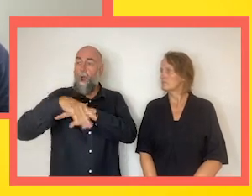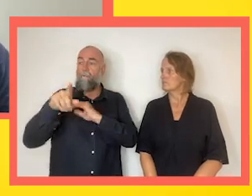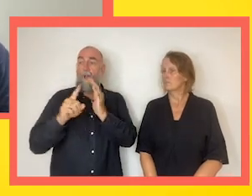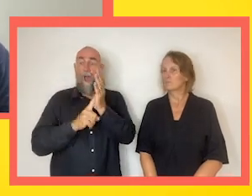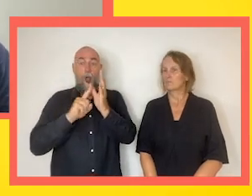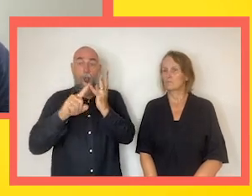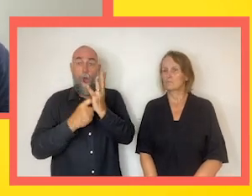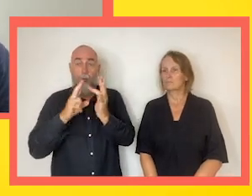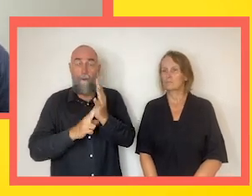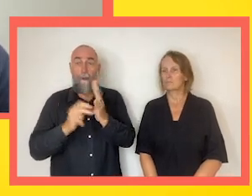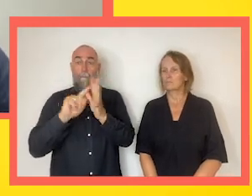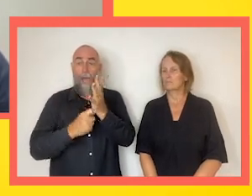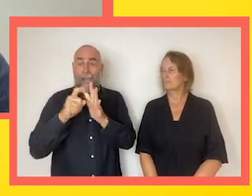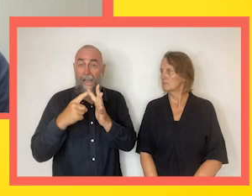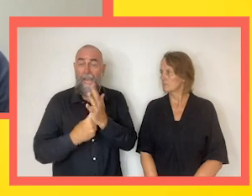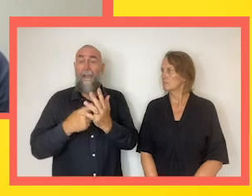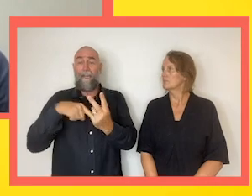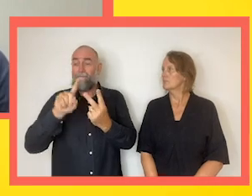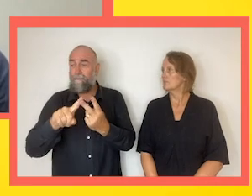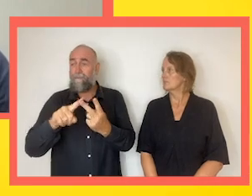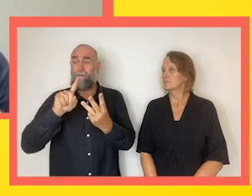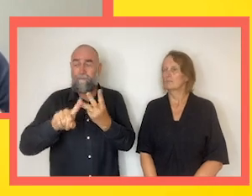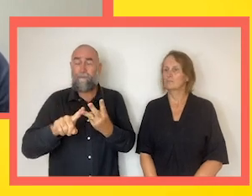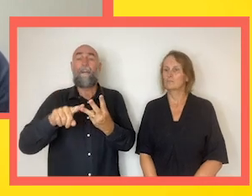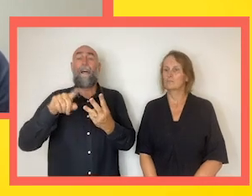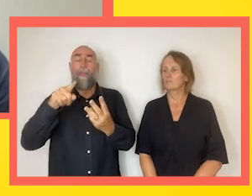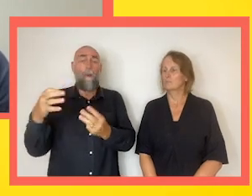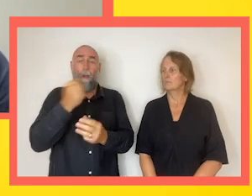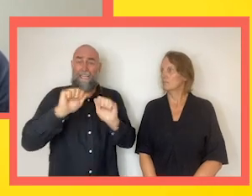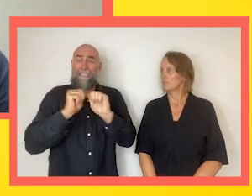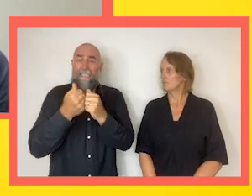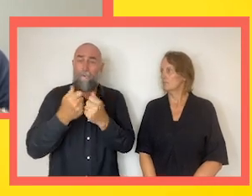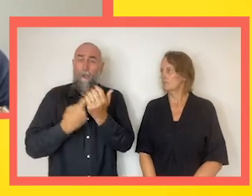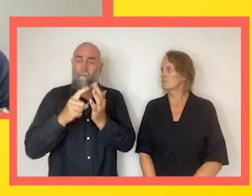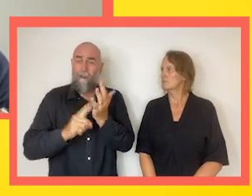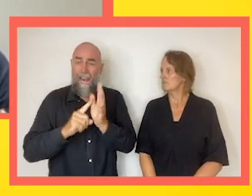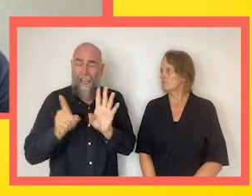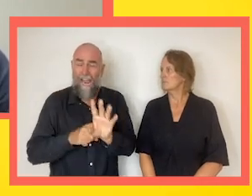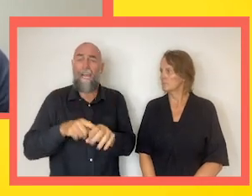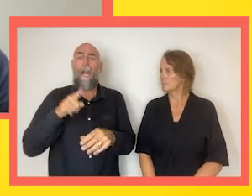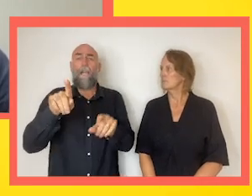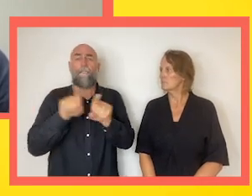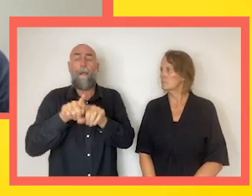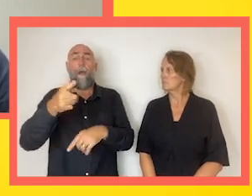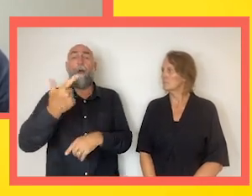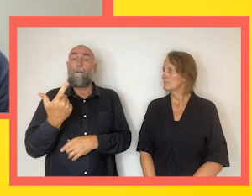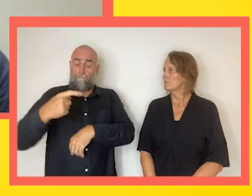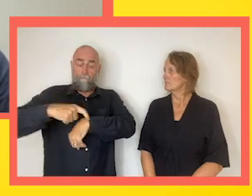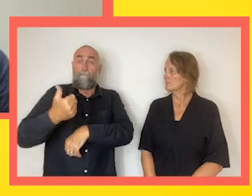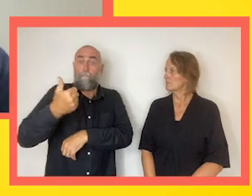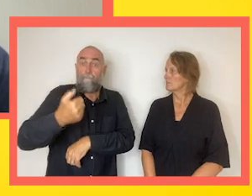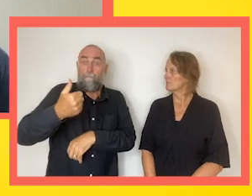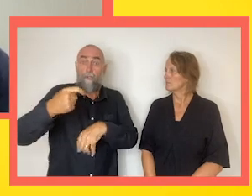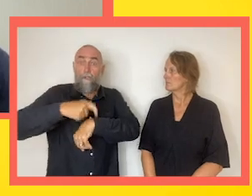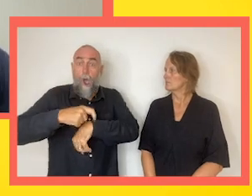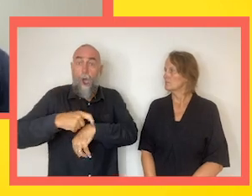Lauren, you little Ripper Parker, and Alex Welsh. They won the team relay, but in the time trial,